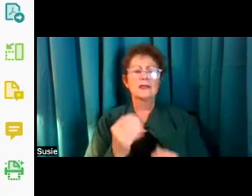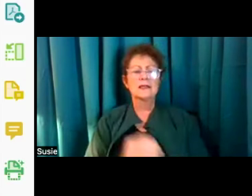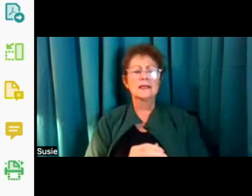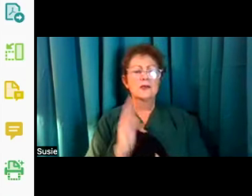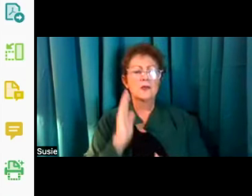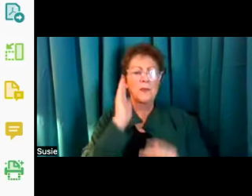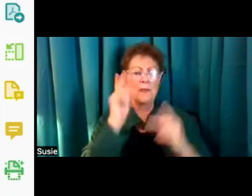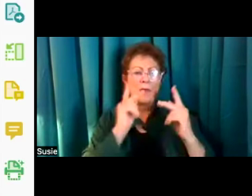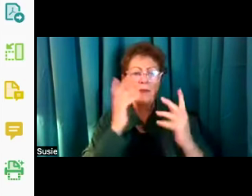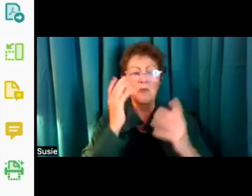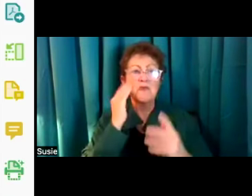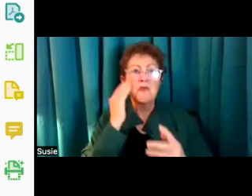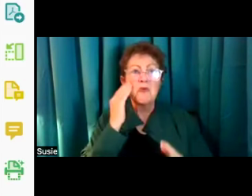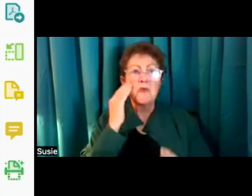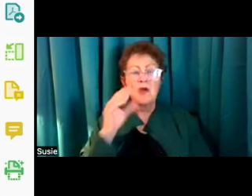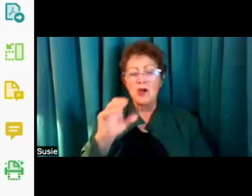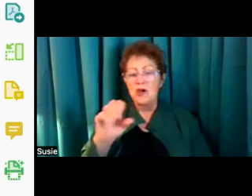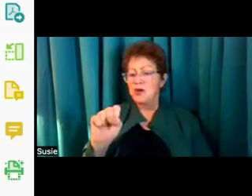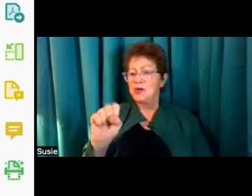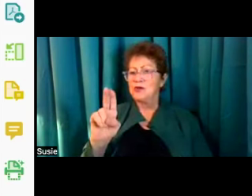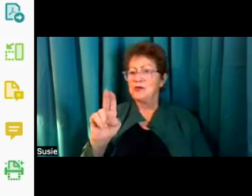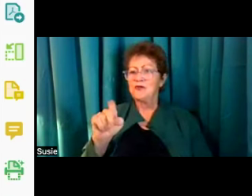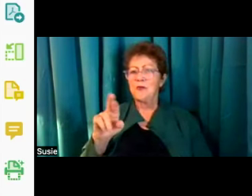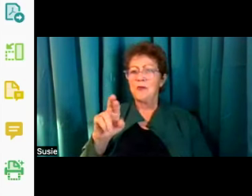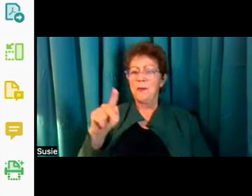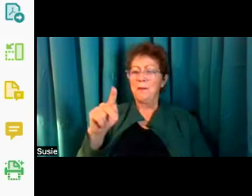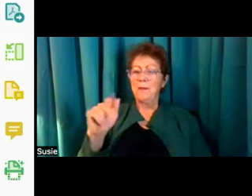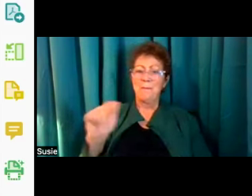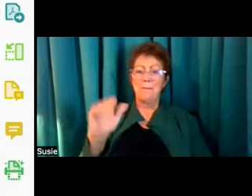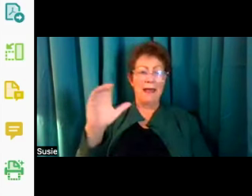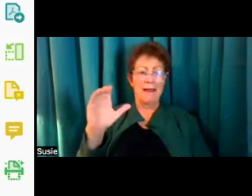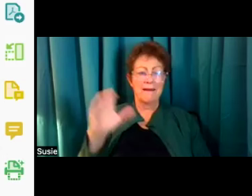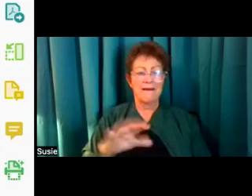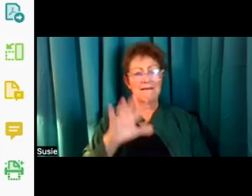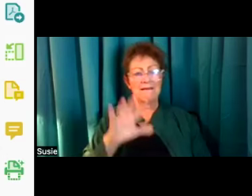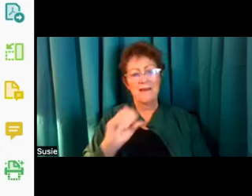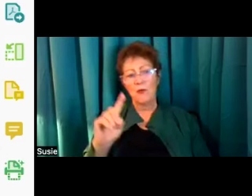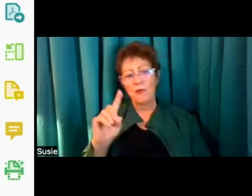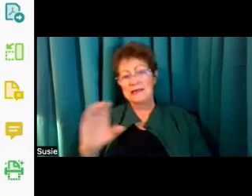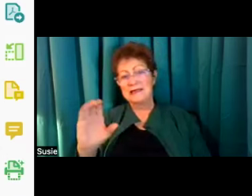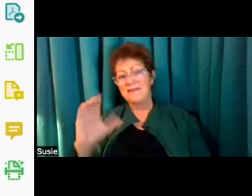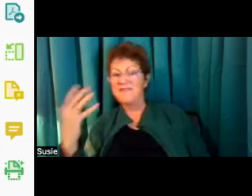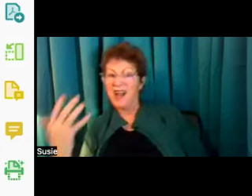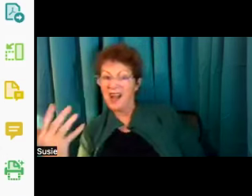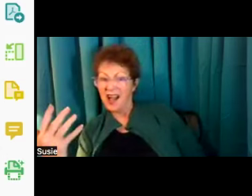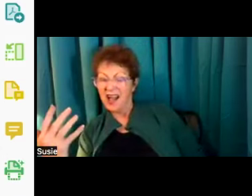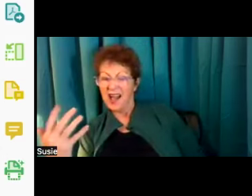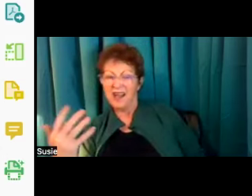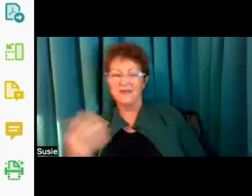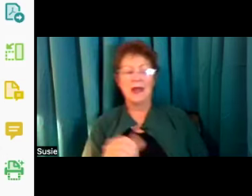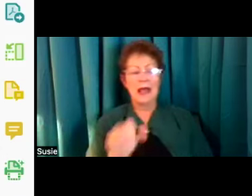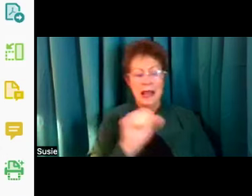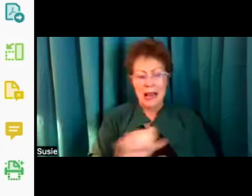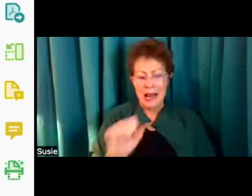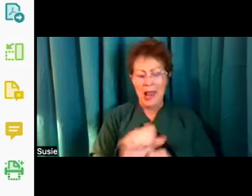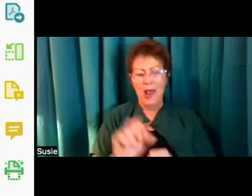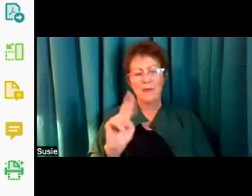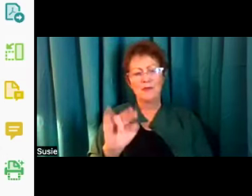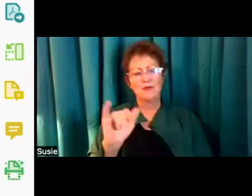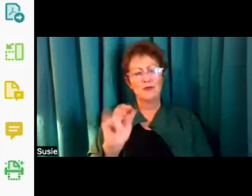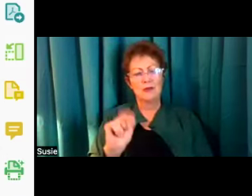people may be aware from super PACs. There are 501c5, which are labor unions,